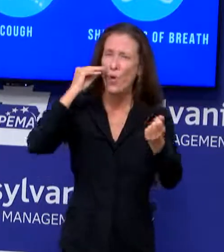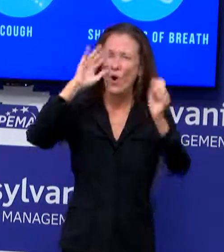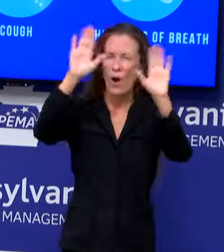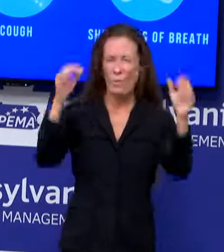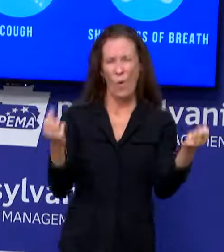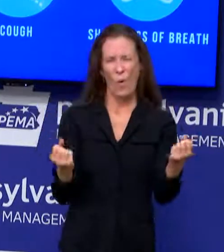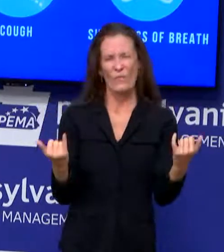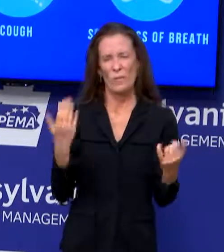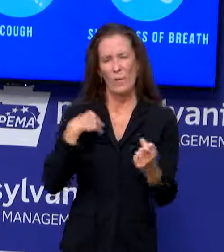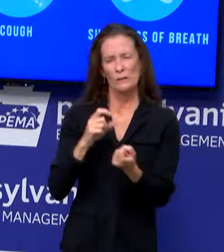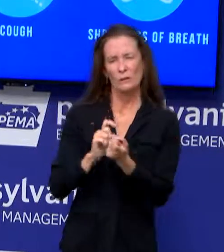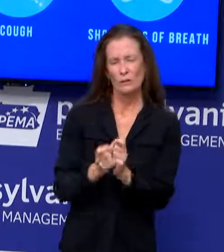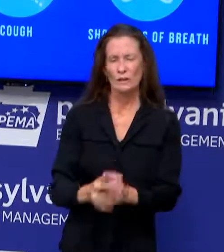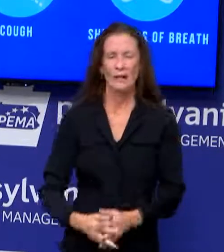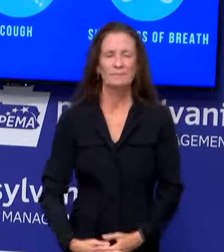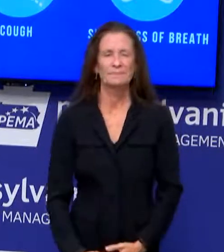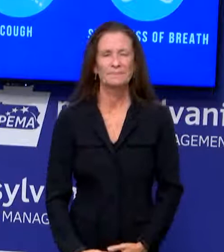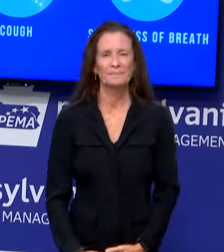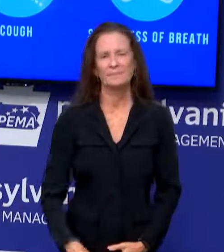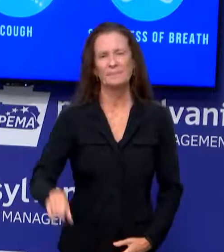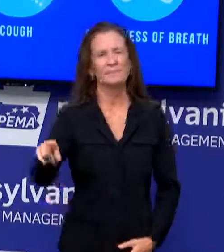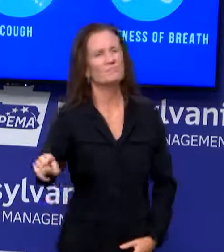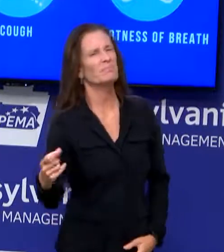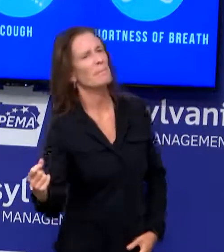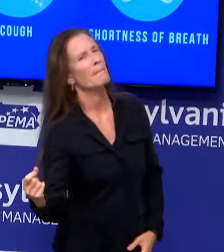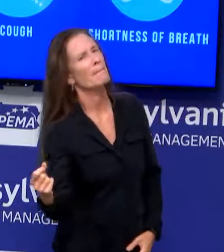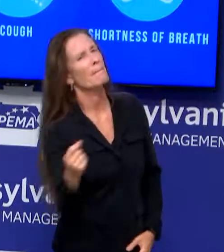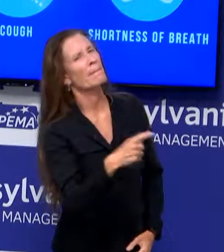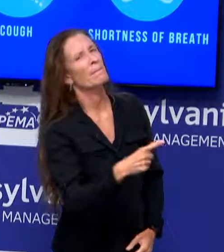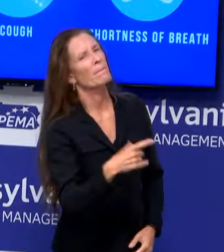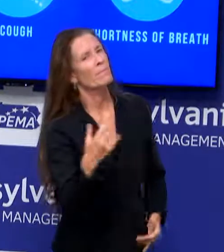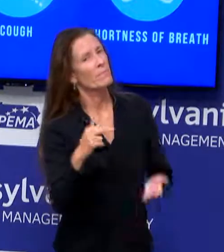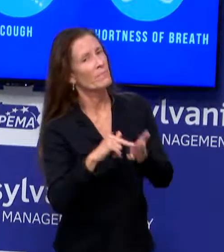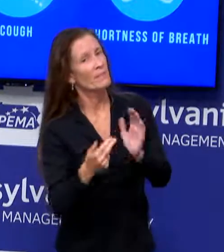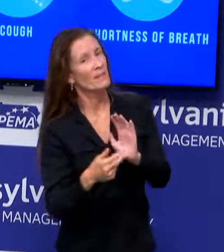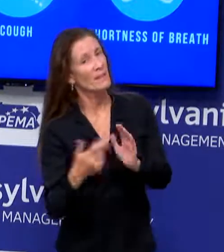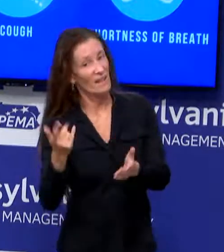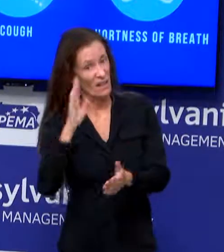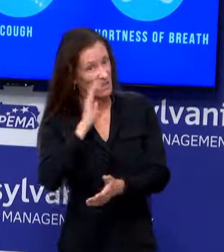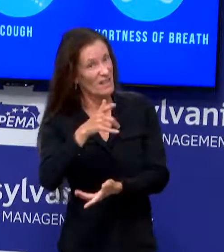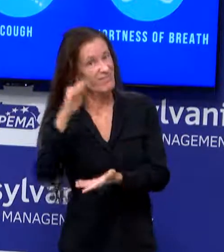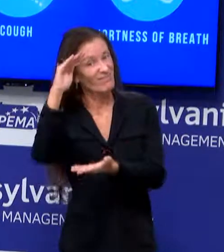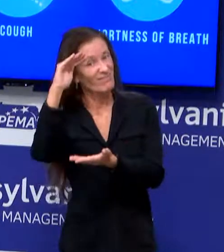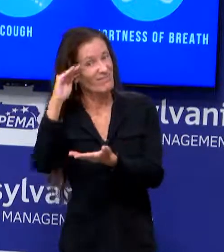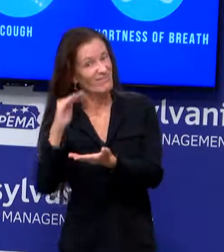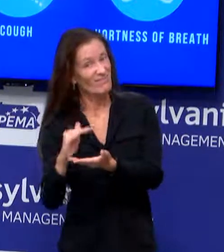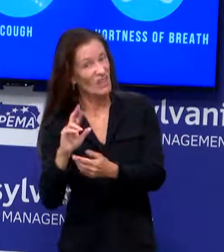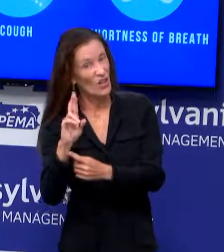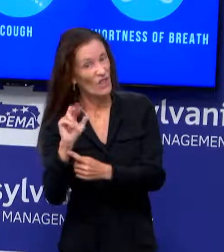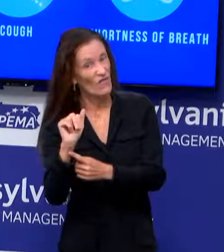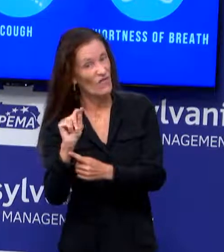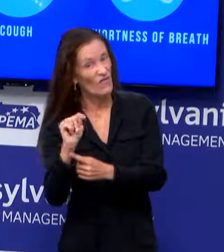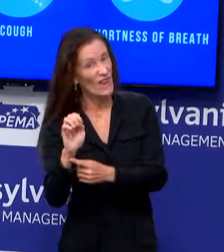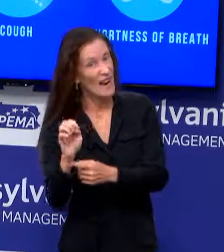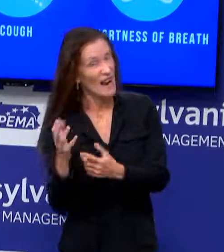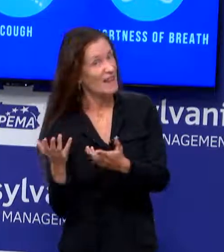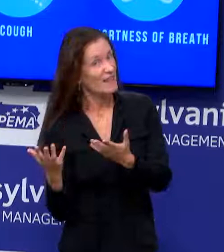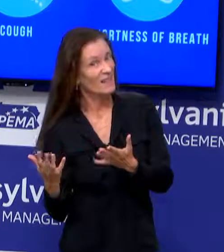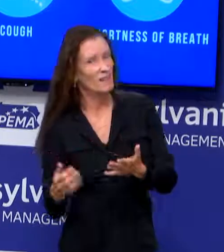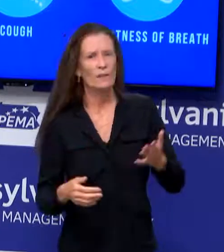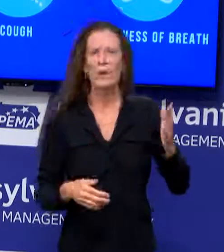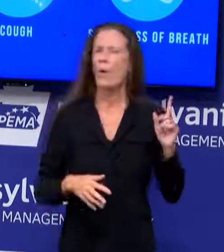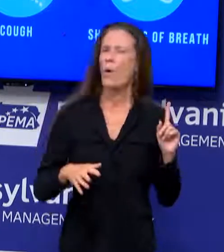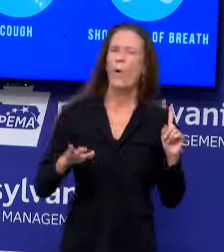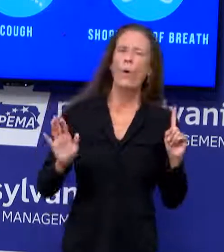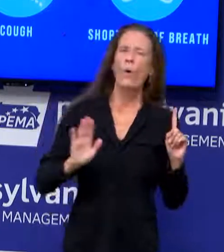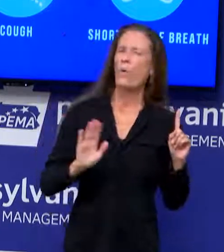which they're administering tests so they can process them more quickly. Like, so that we don't have backlogs, because we have on the. They have expanded their capacity.